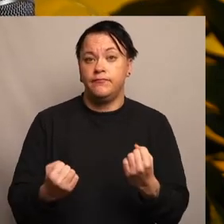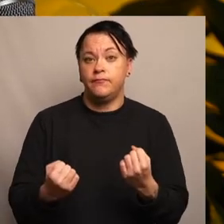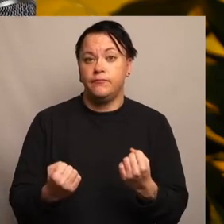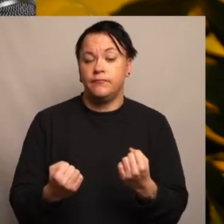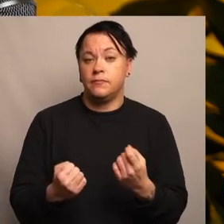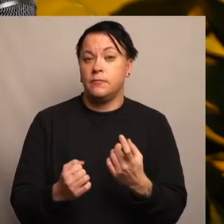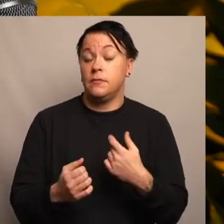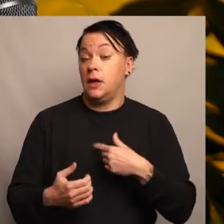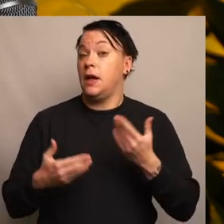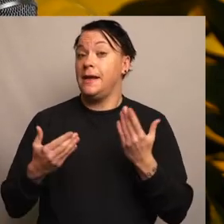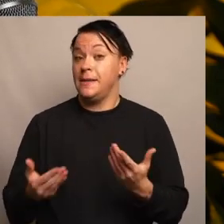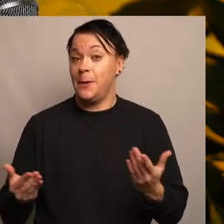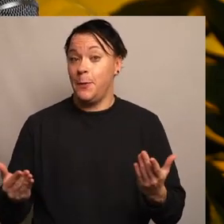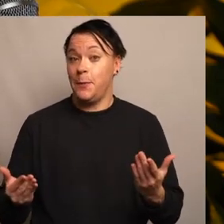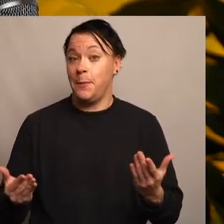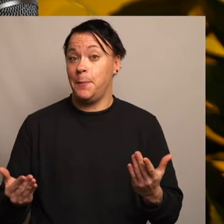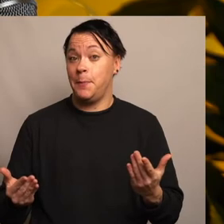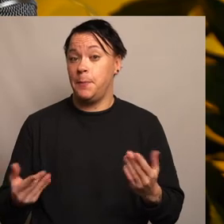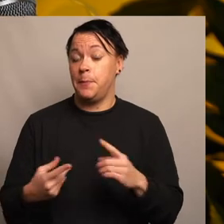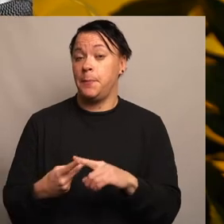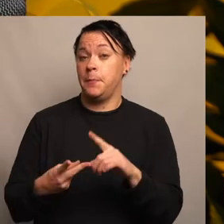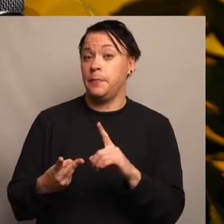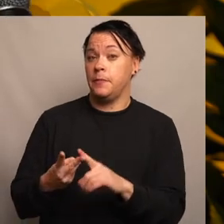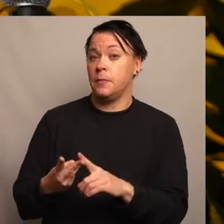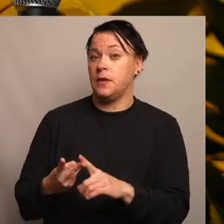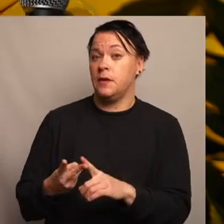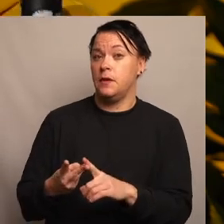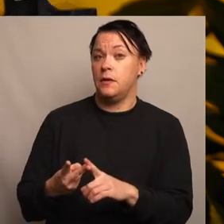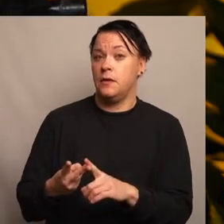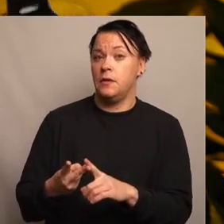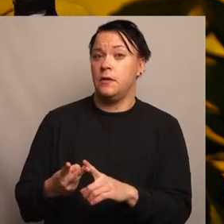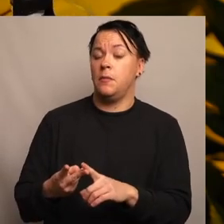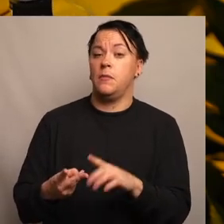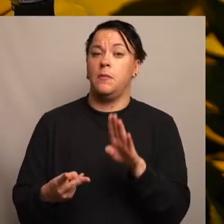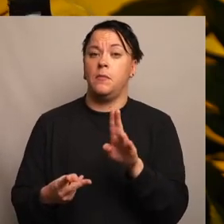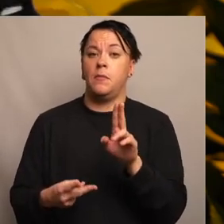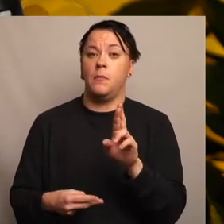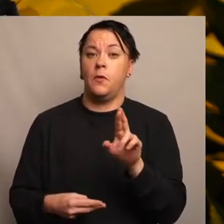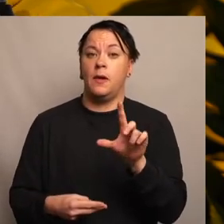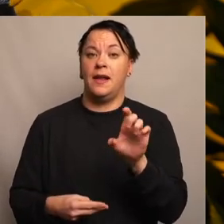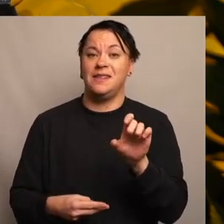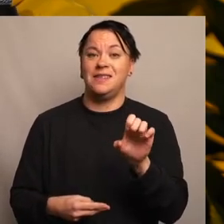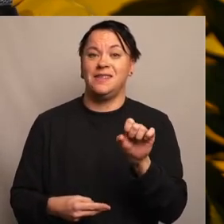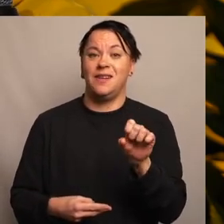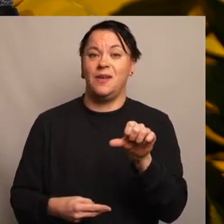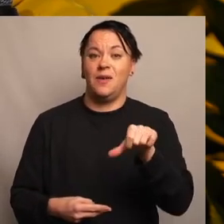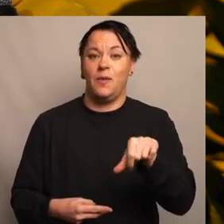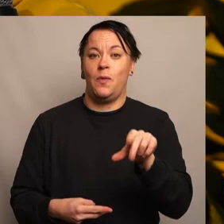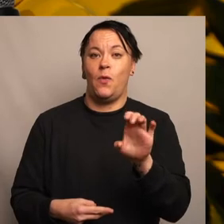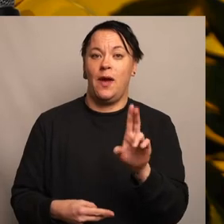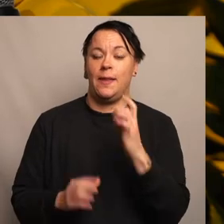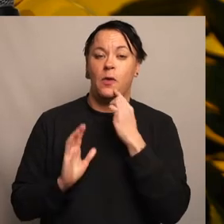I perform and I do something similar to burlesque. So like I usually get naked on a